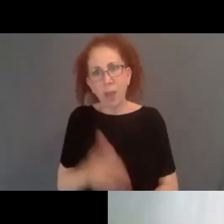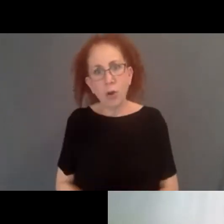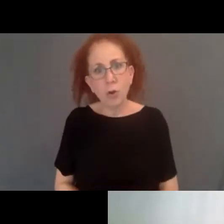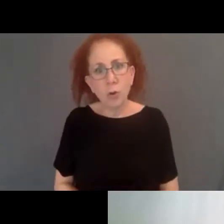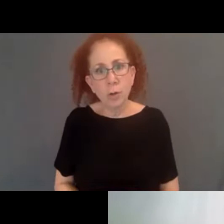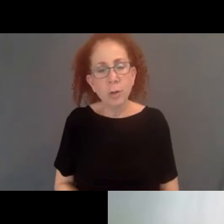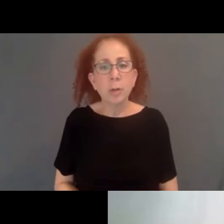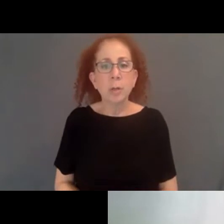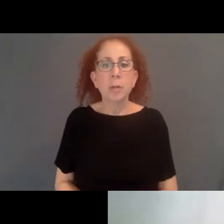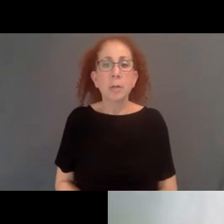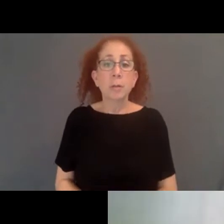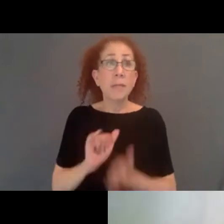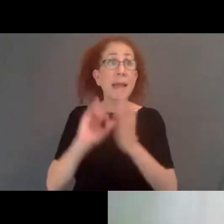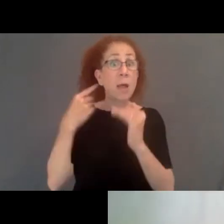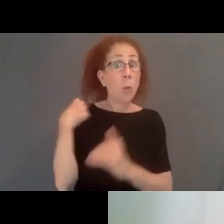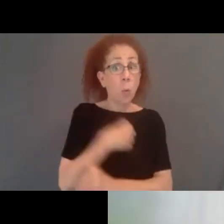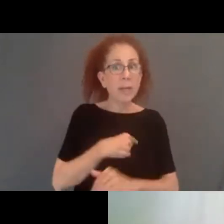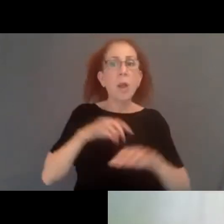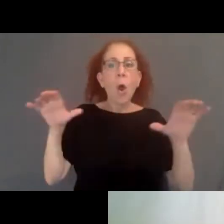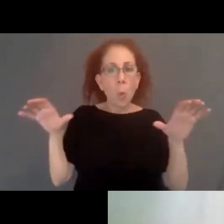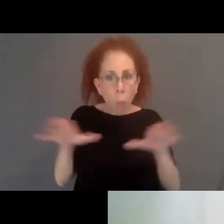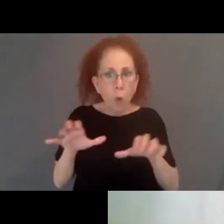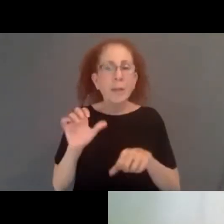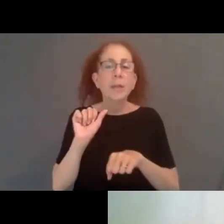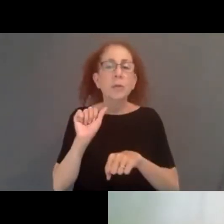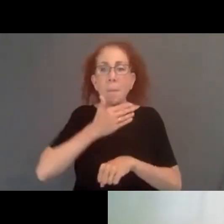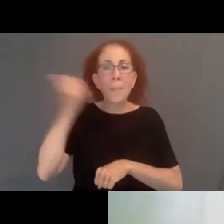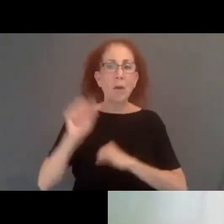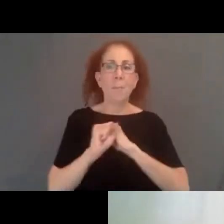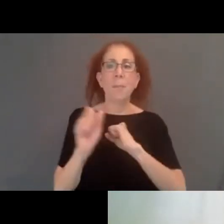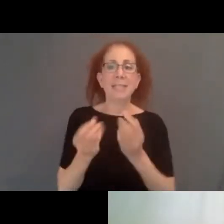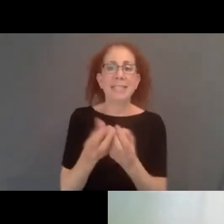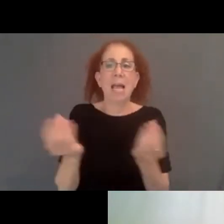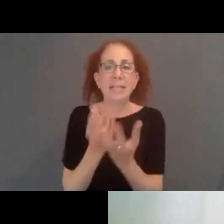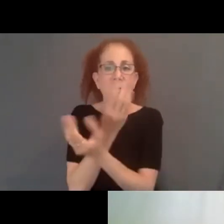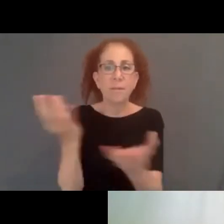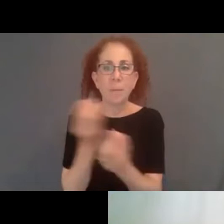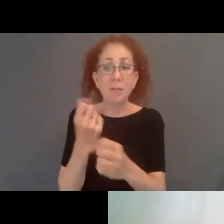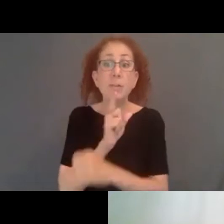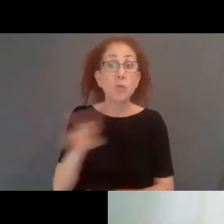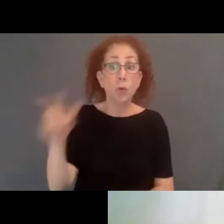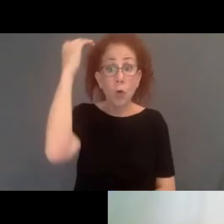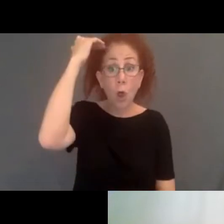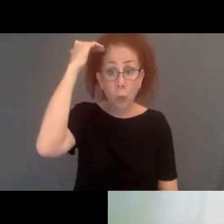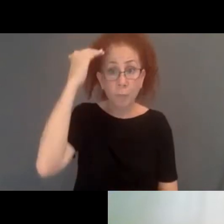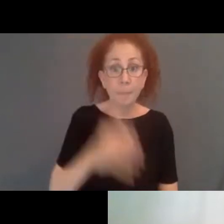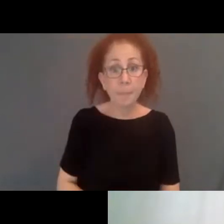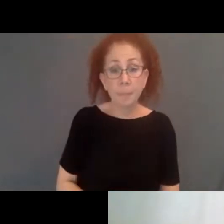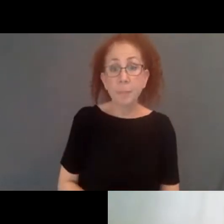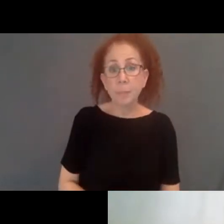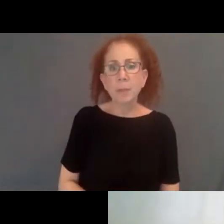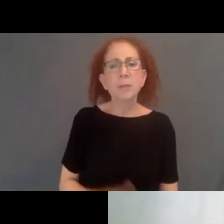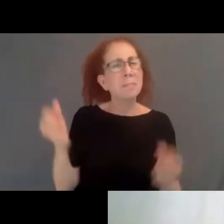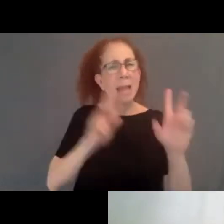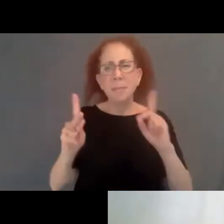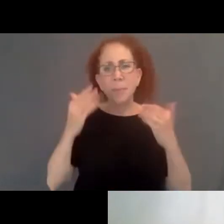a way that we are working to be better at publicizing this kinds of information and making sure that people are aware, because I think there's a lot of people